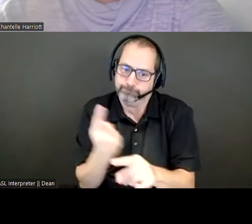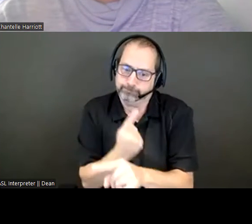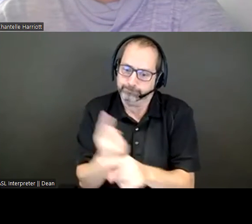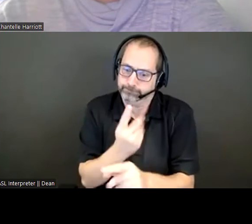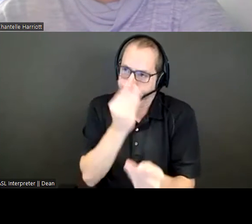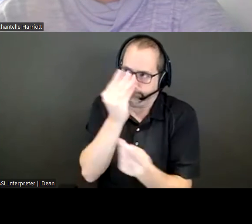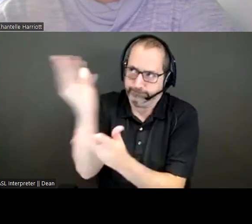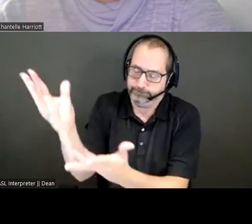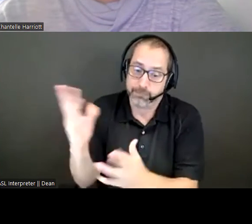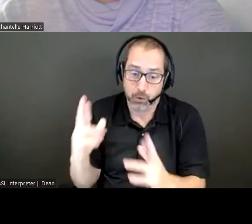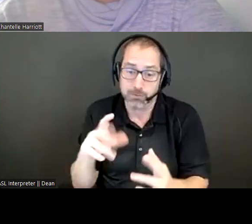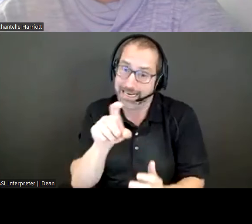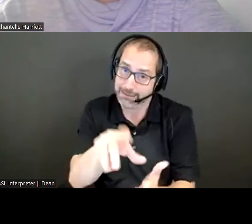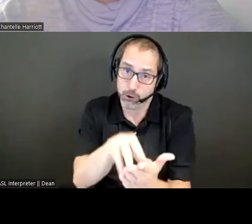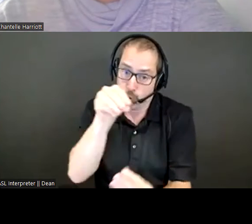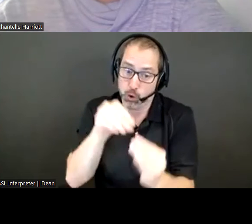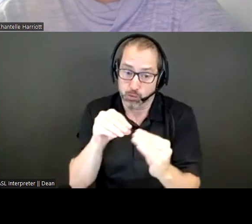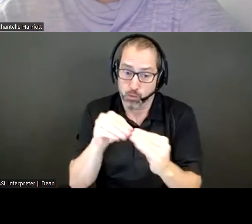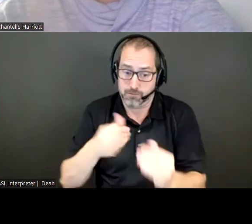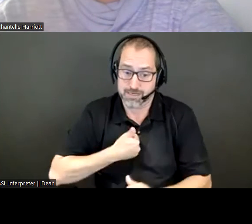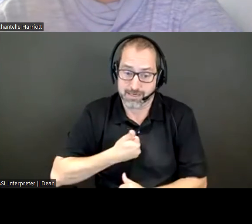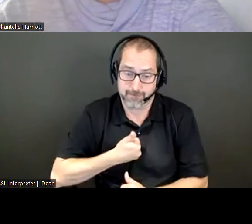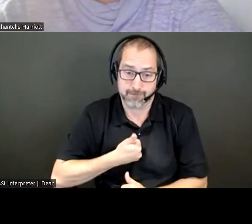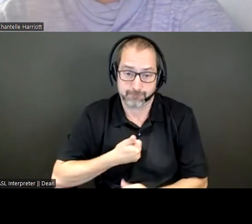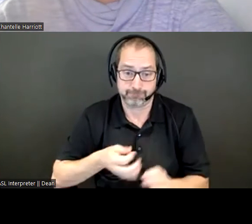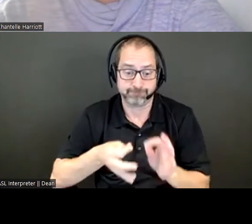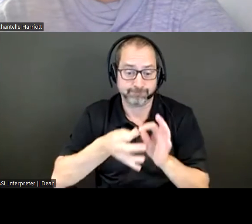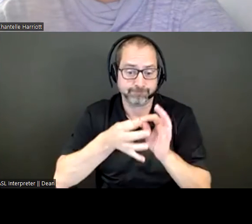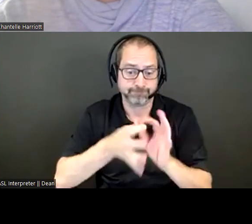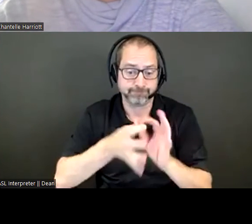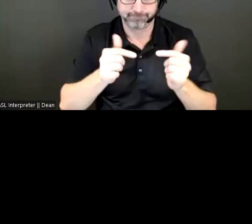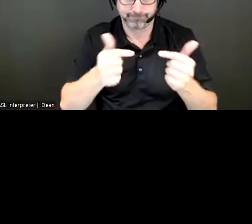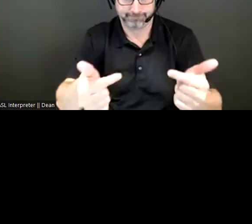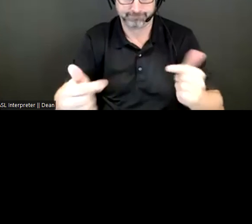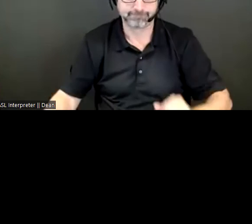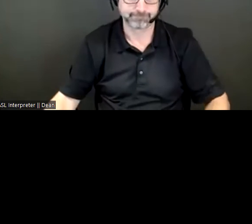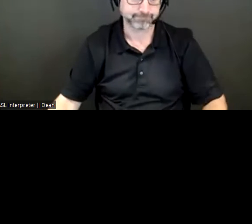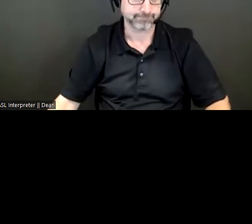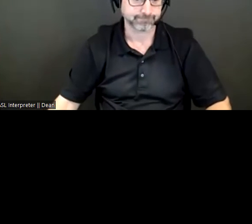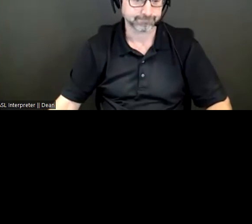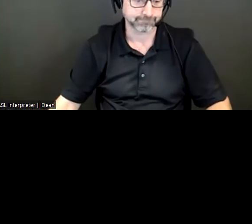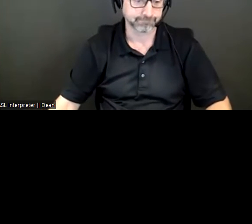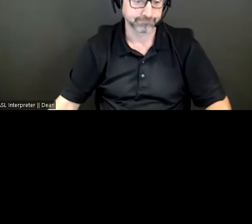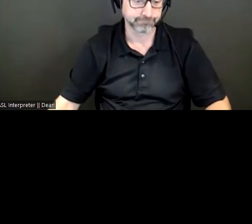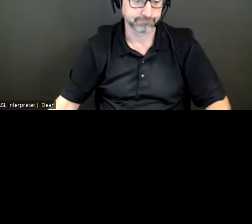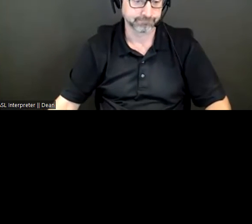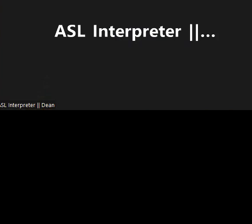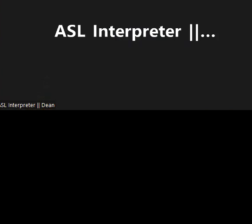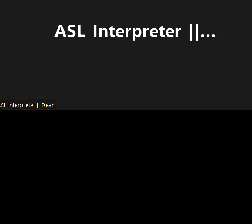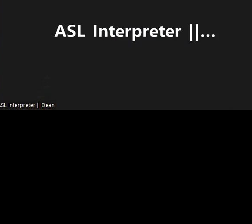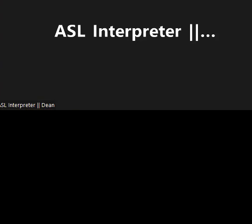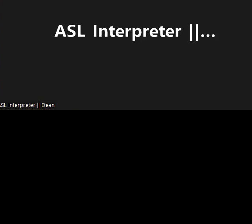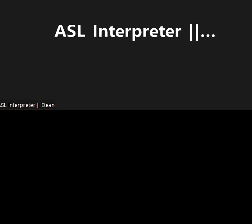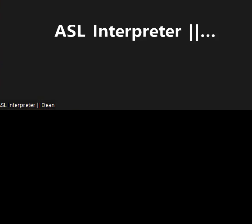myself. Thank you, Angel. Chantelle, I see you raise your hand. Yeah, I think to piggyback